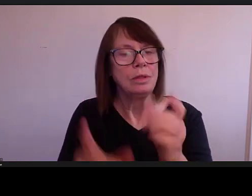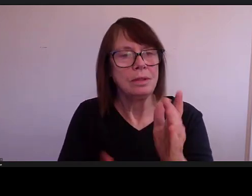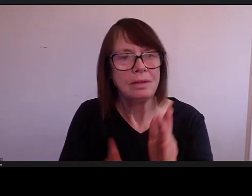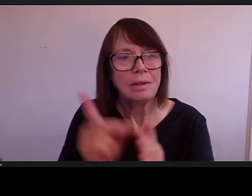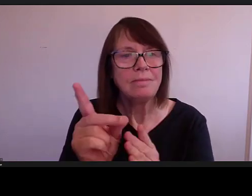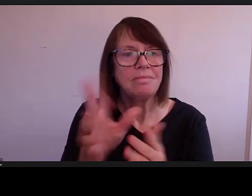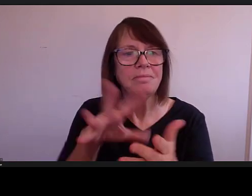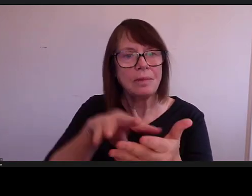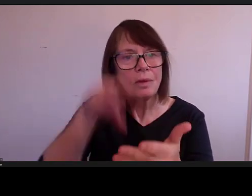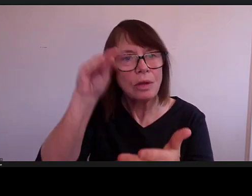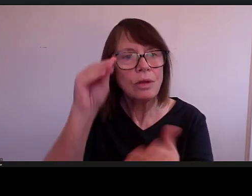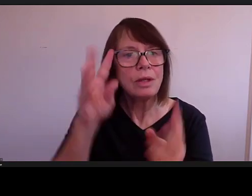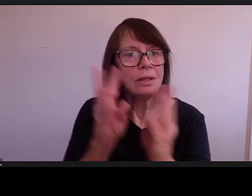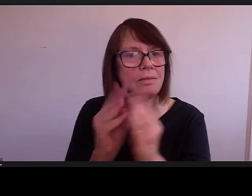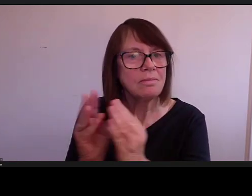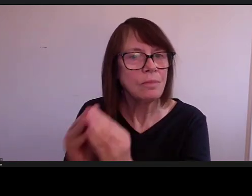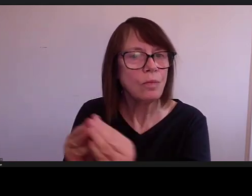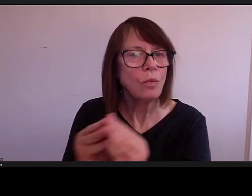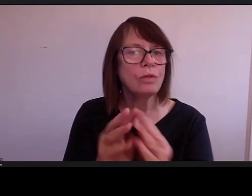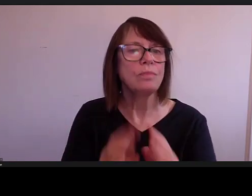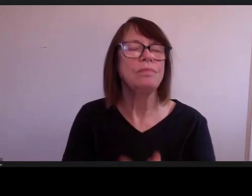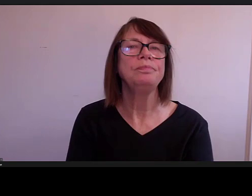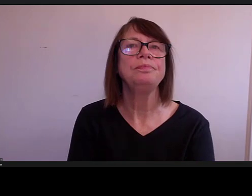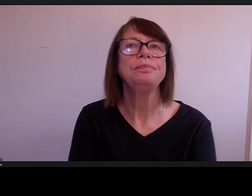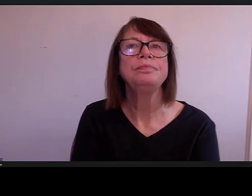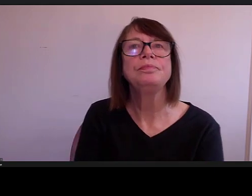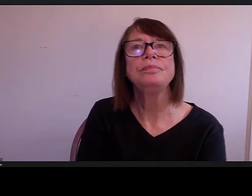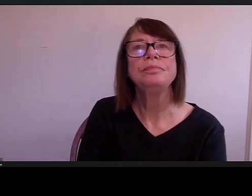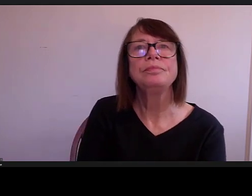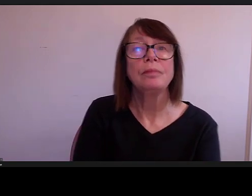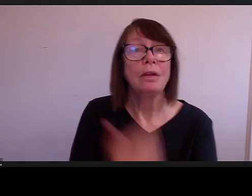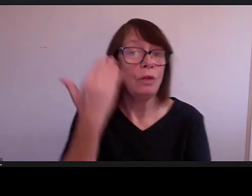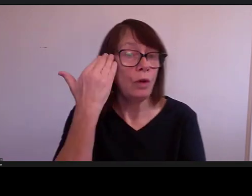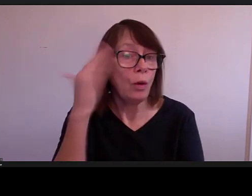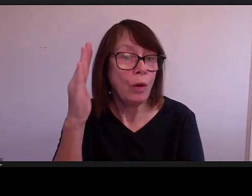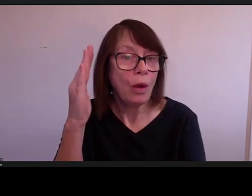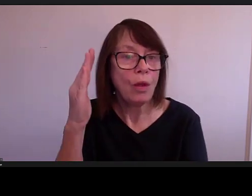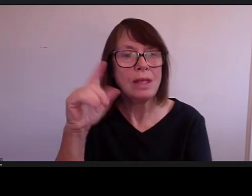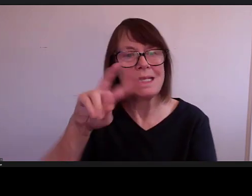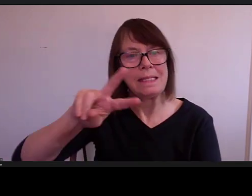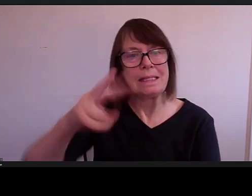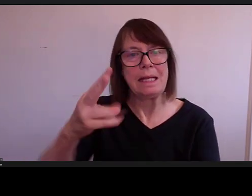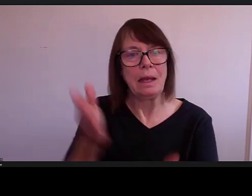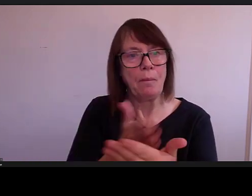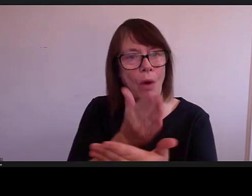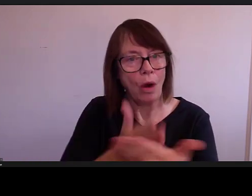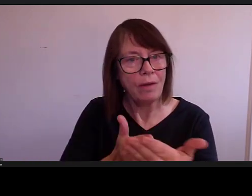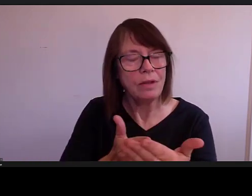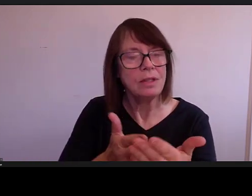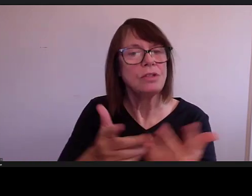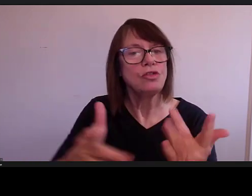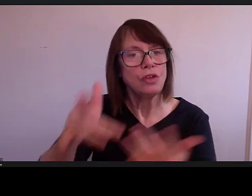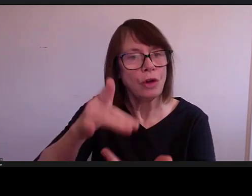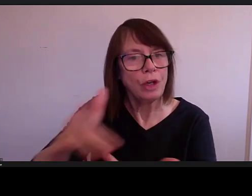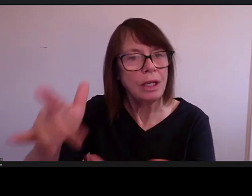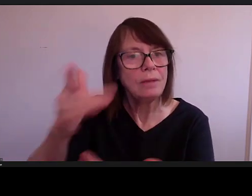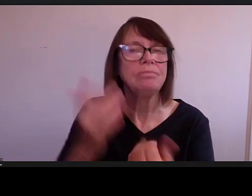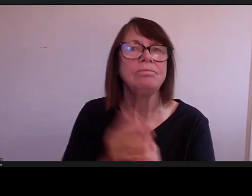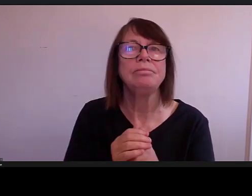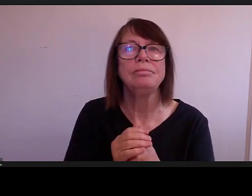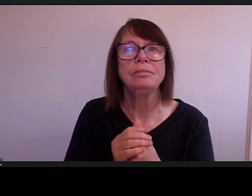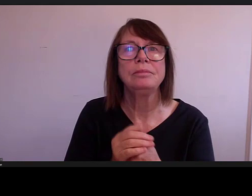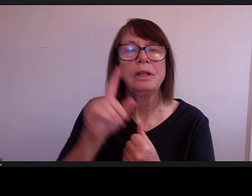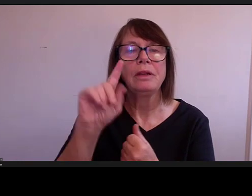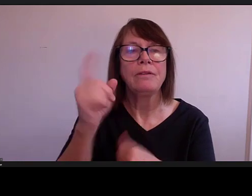learning series. For those not aware, this is actually the second part of our journey, the first part being the